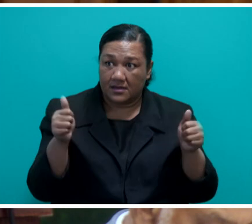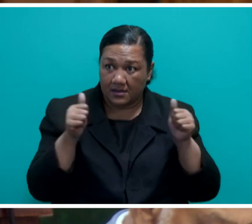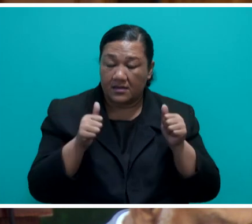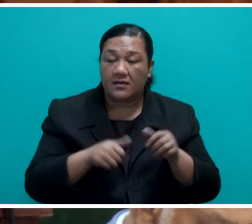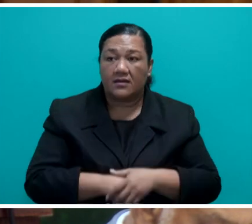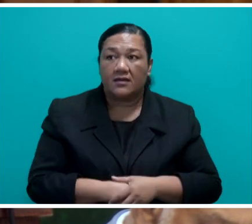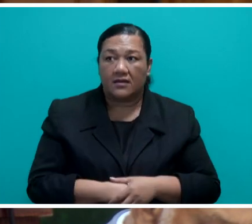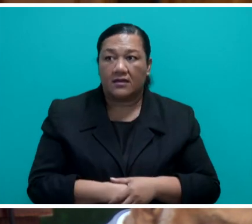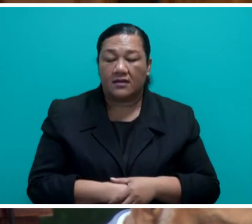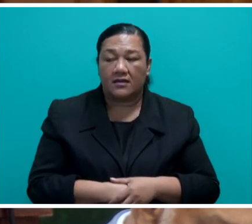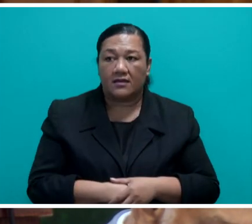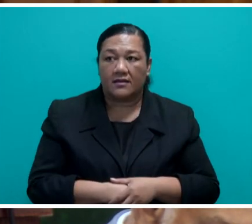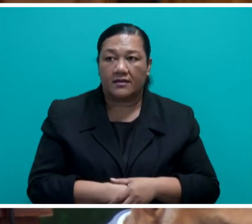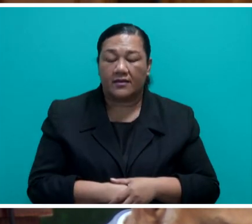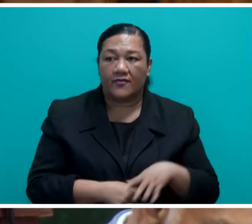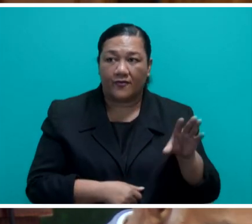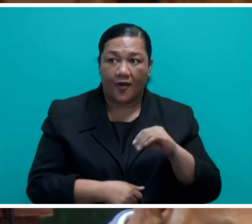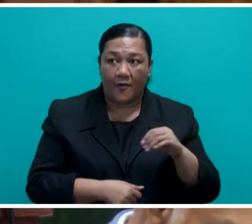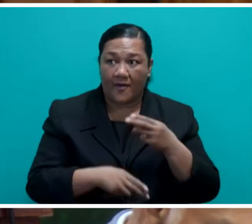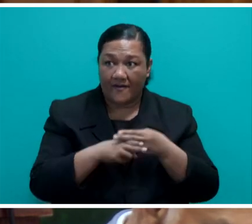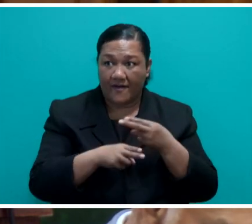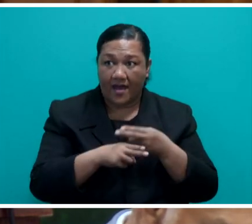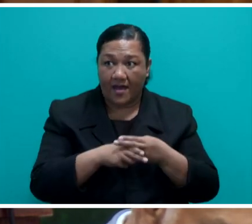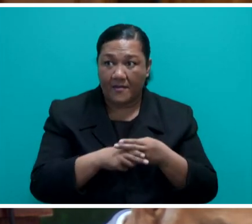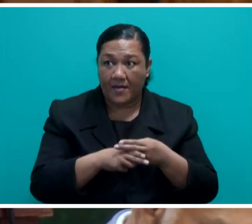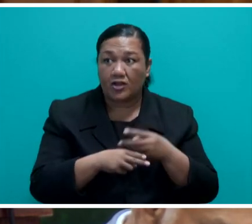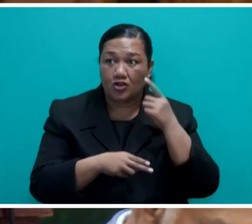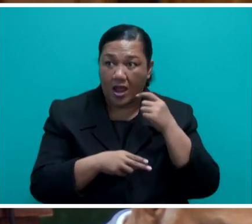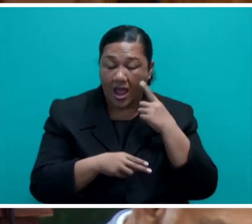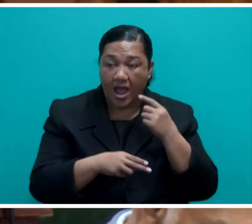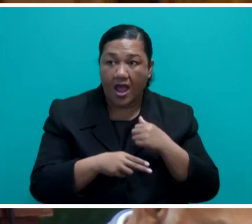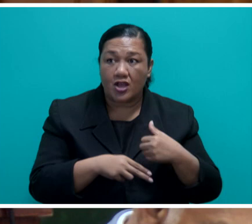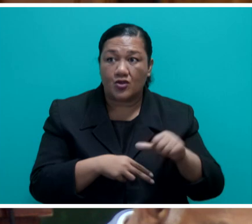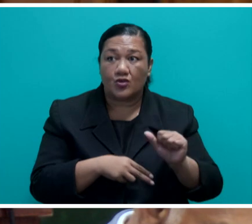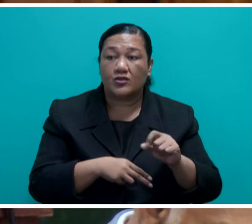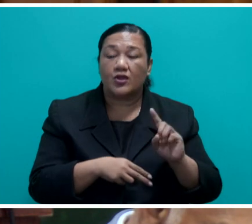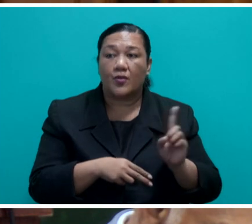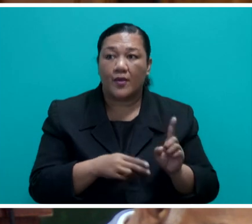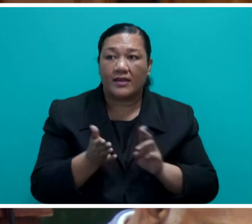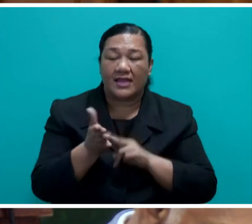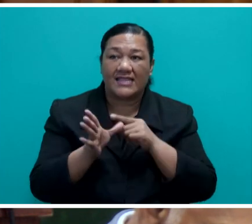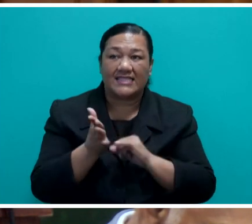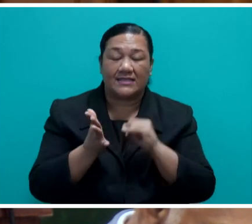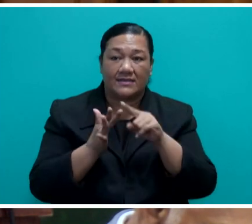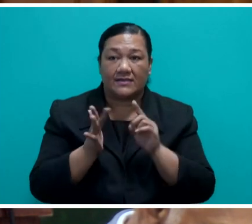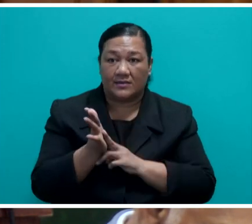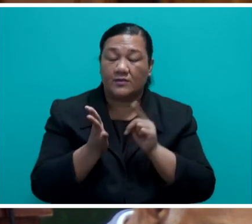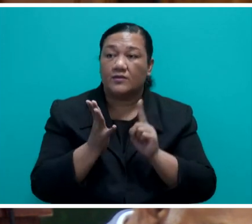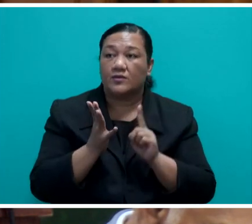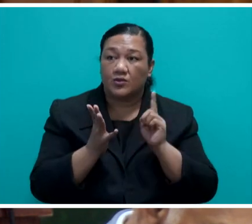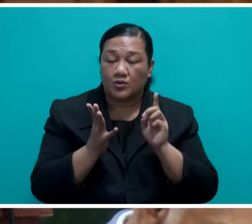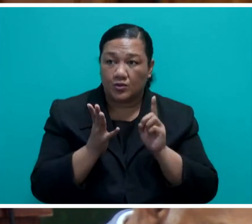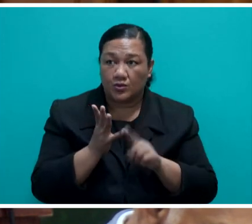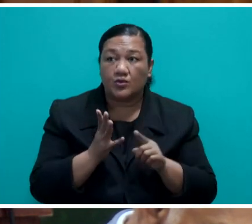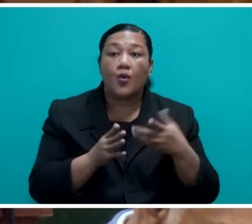farmers by utilizing the hire of machinery contracts with civil contracting companies in the